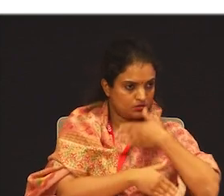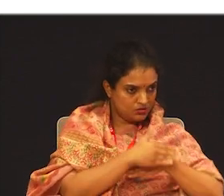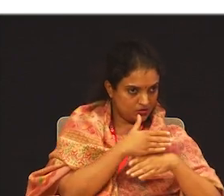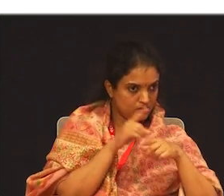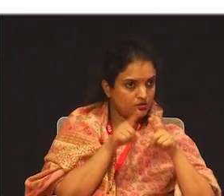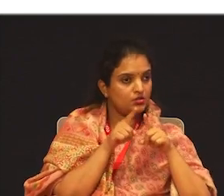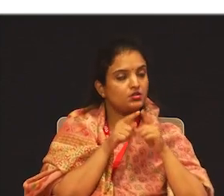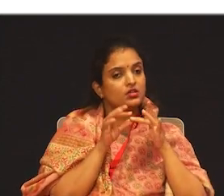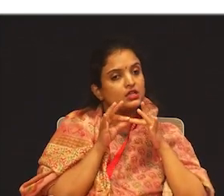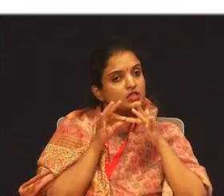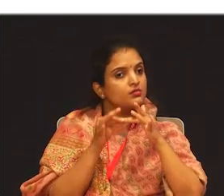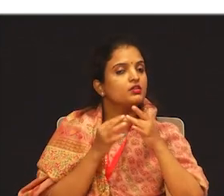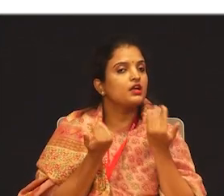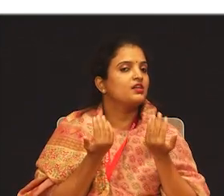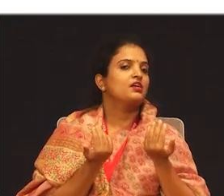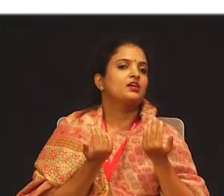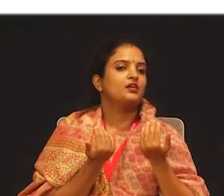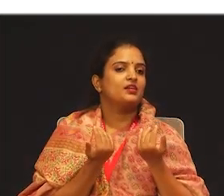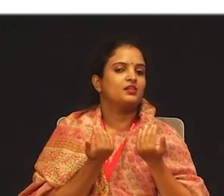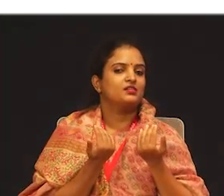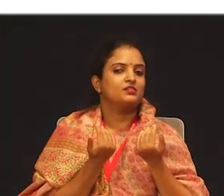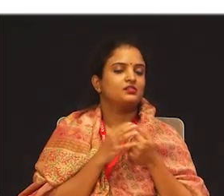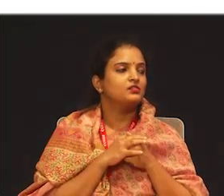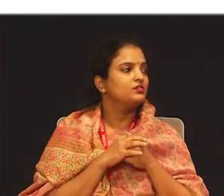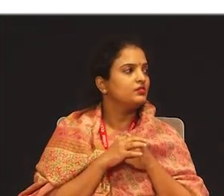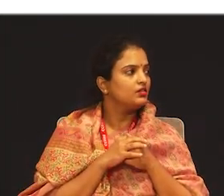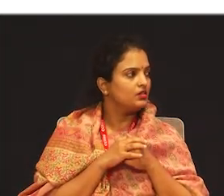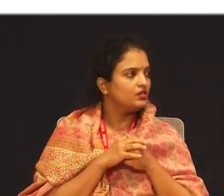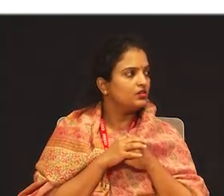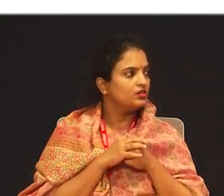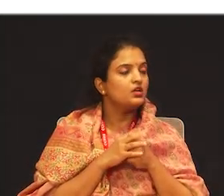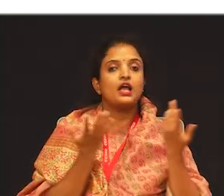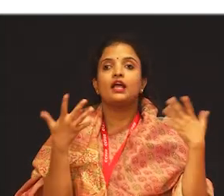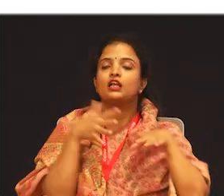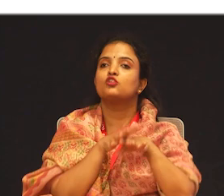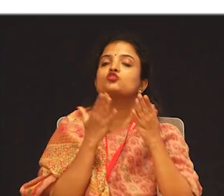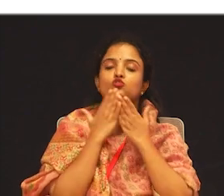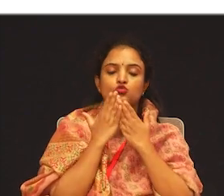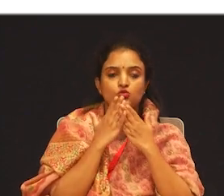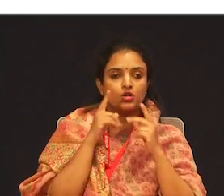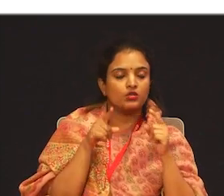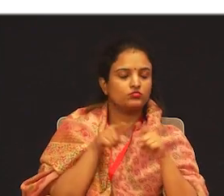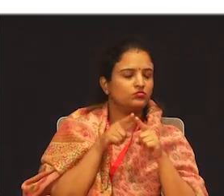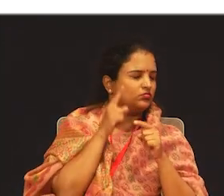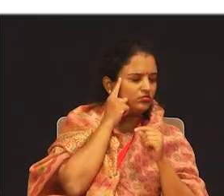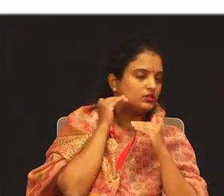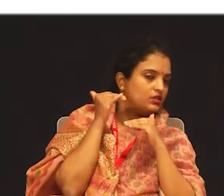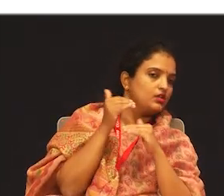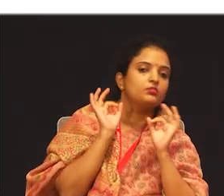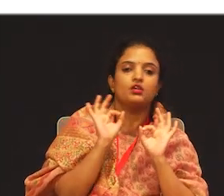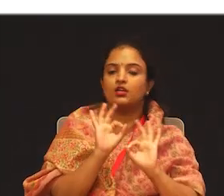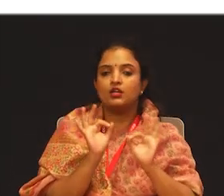disabilities, children with special needs. So inclusive school is not limited to